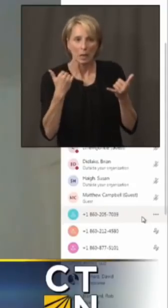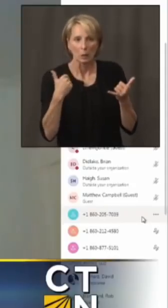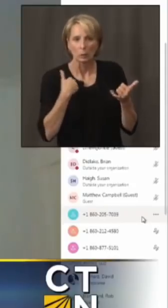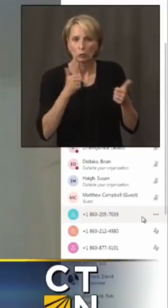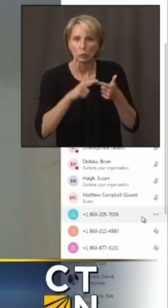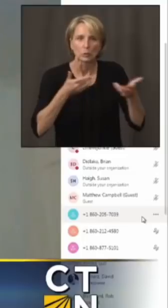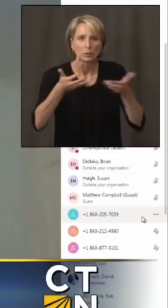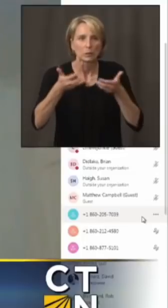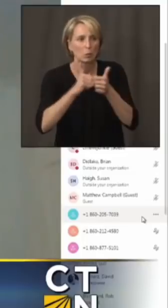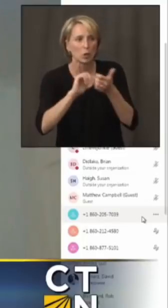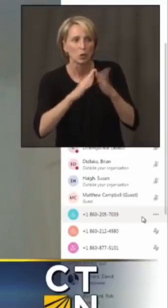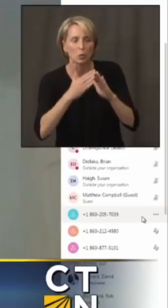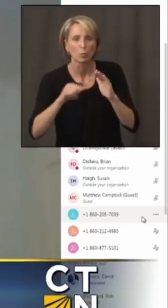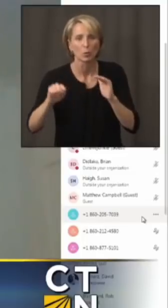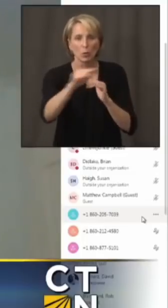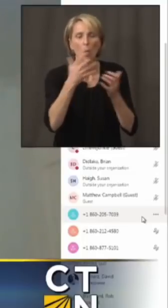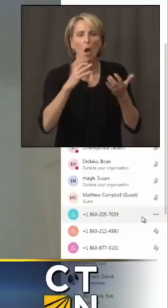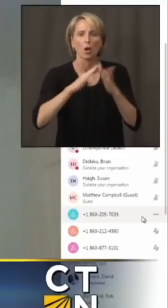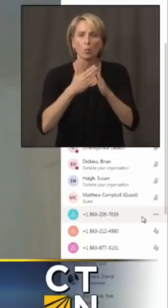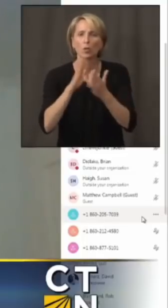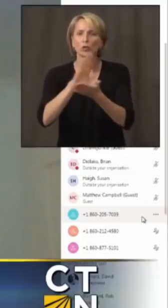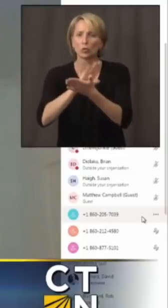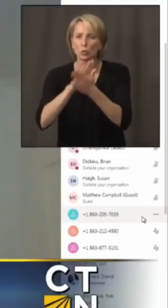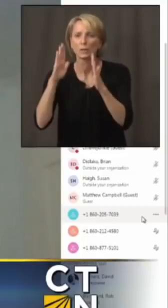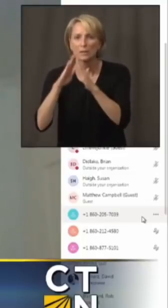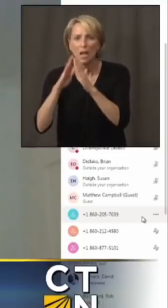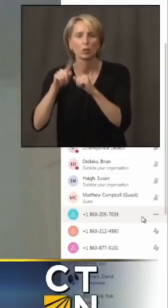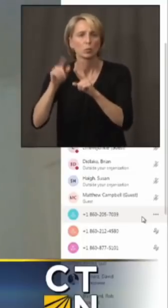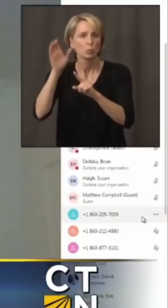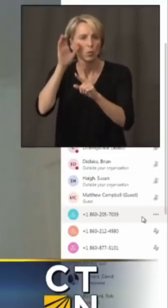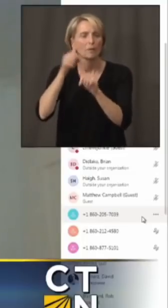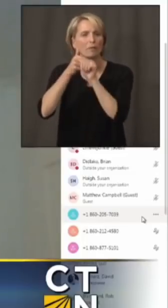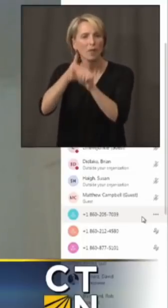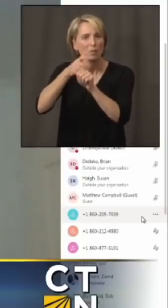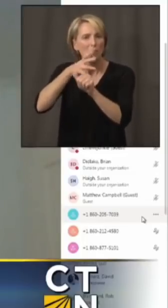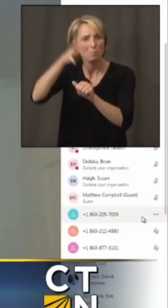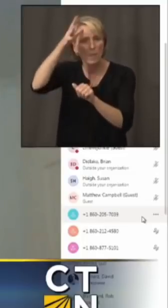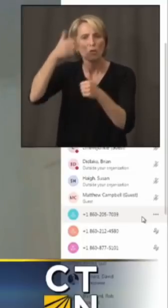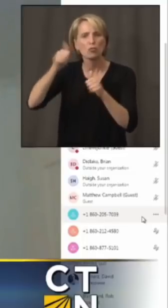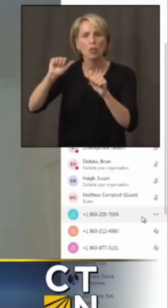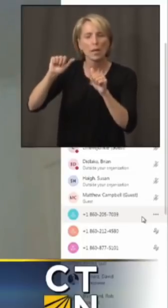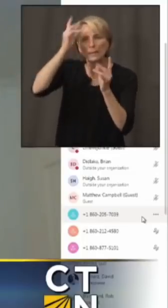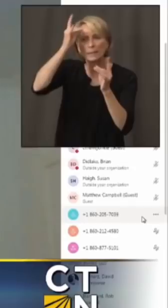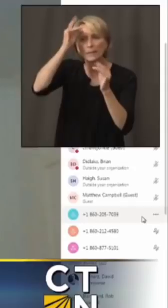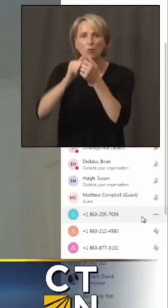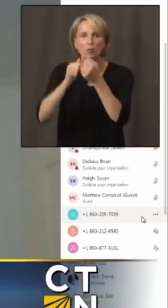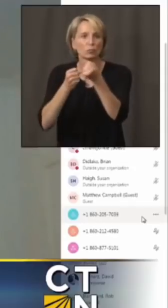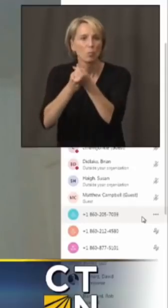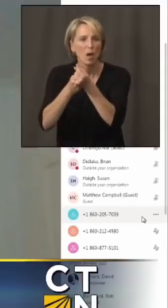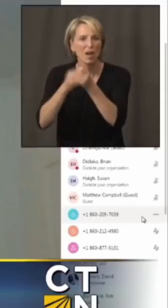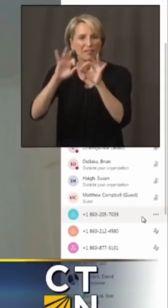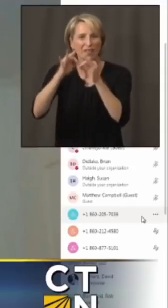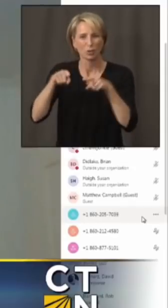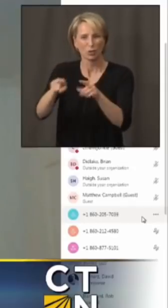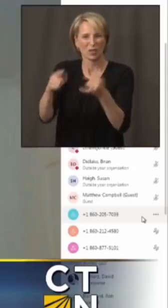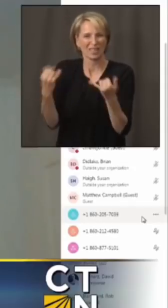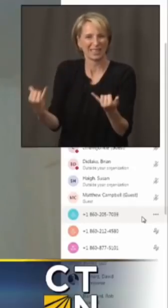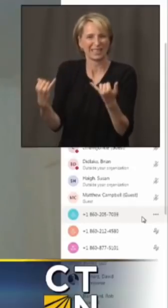to listen to parents and find ways to support the families at